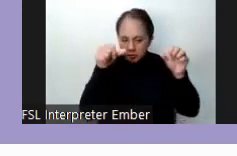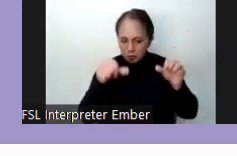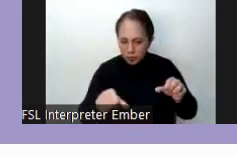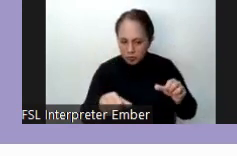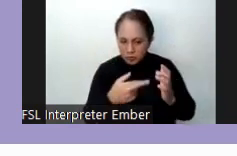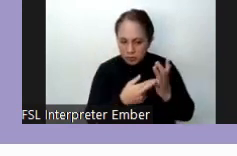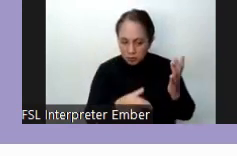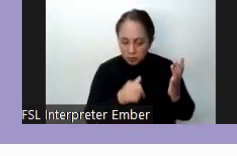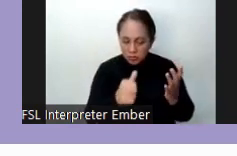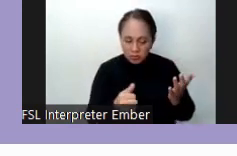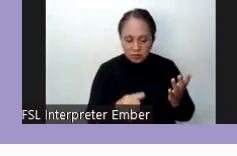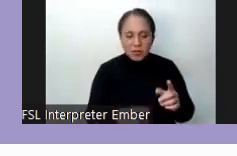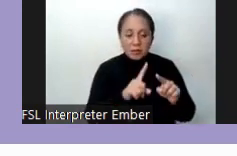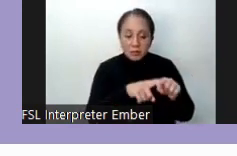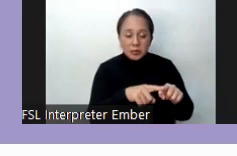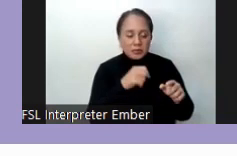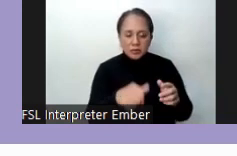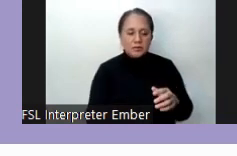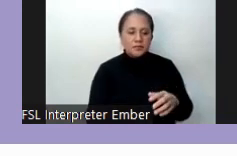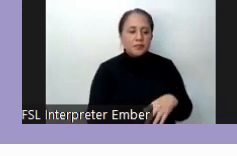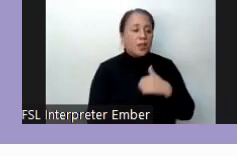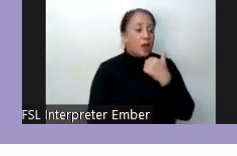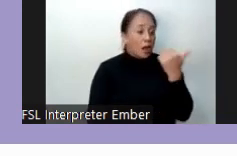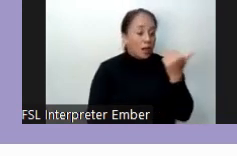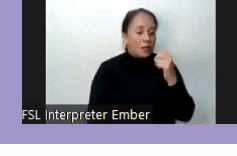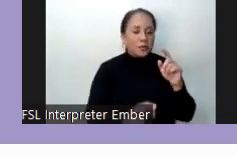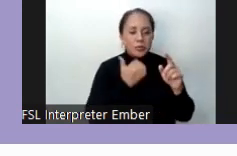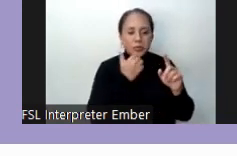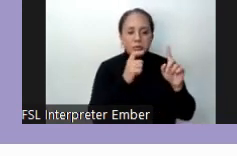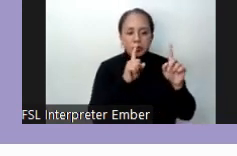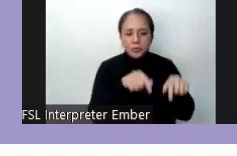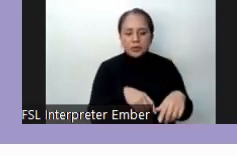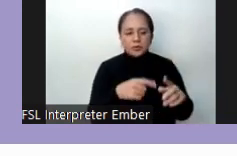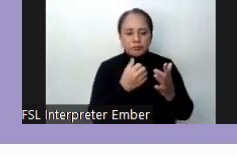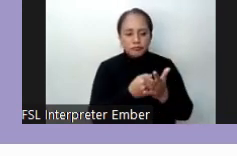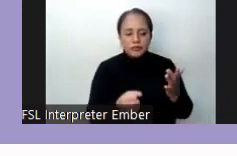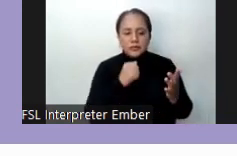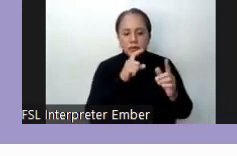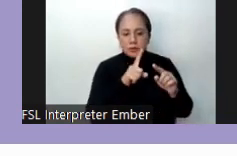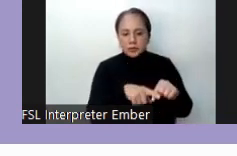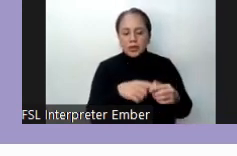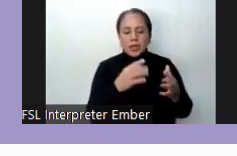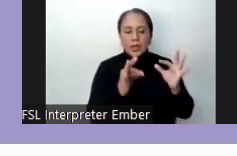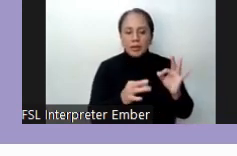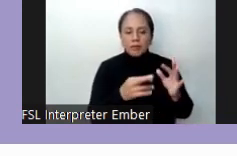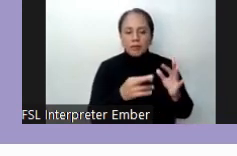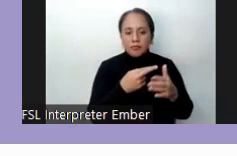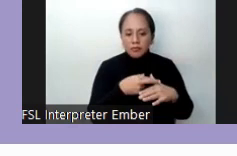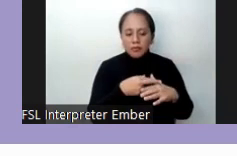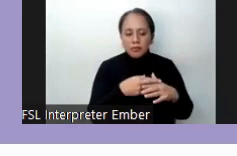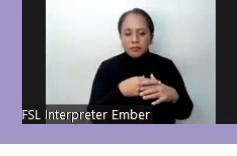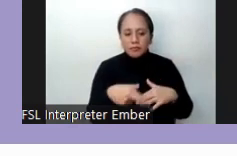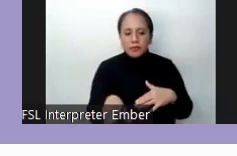reliable. Another incorrect response is to say that the source is not reliable when referring to